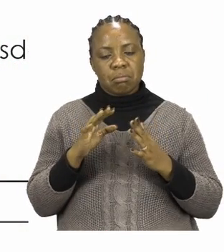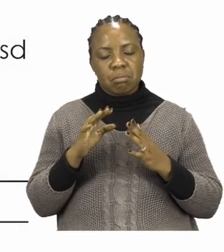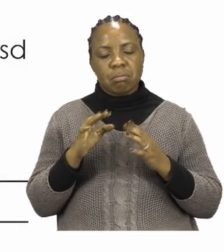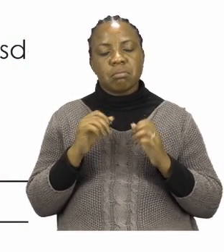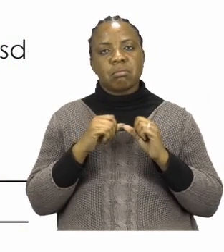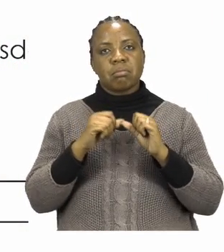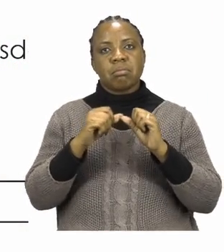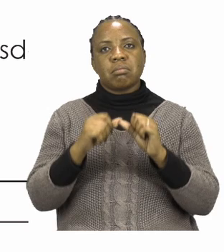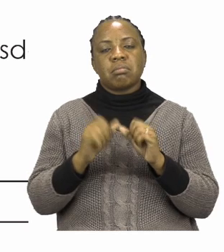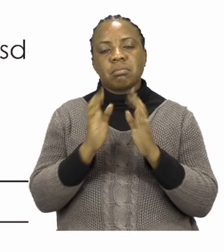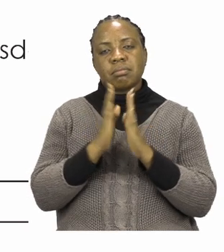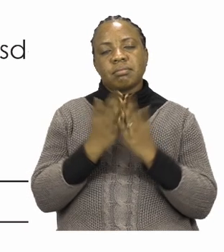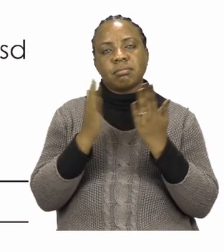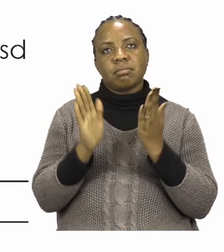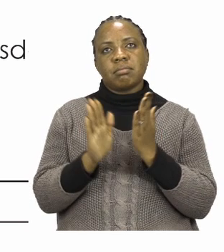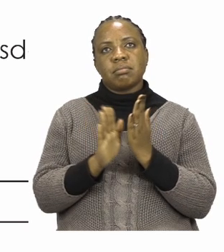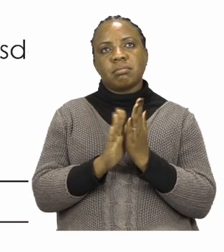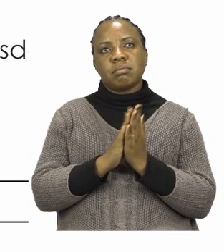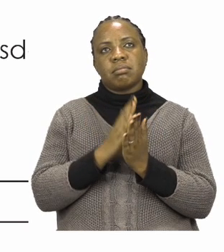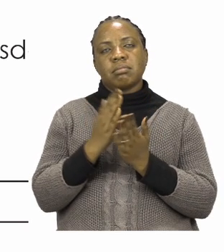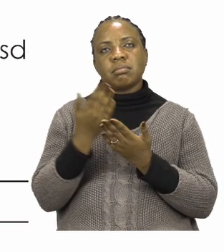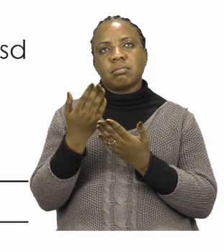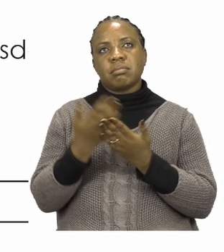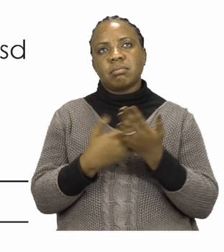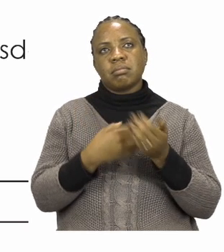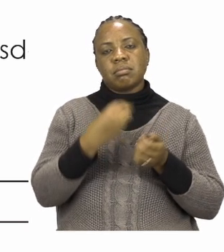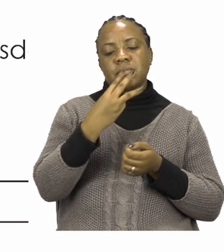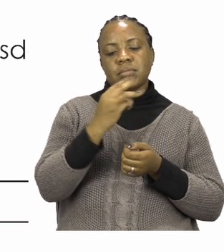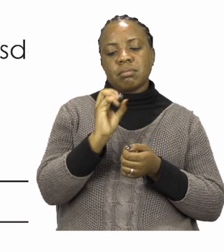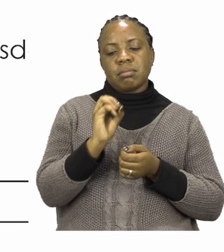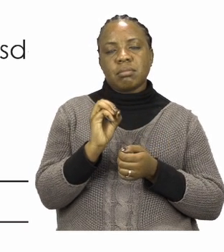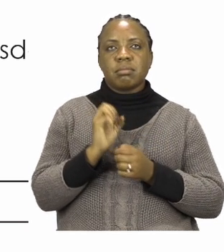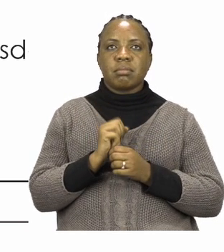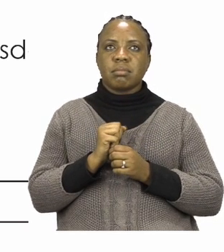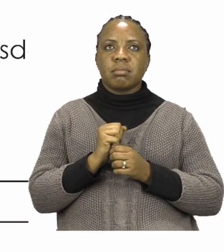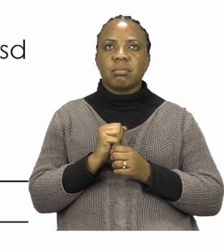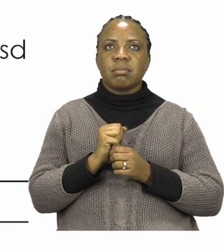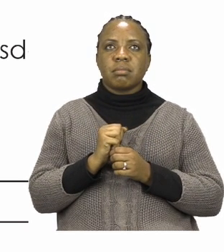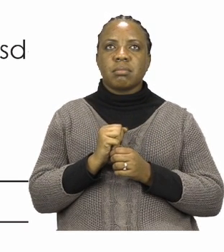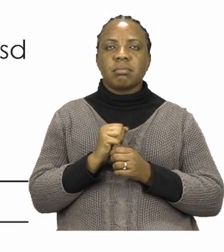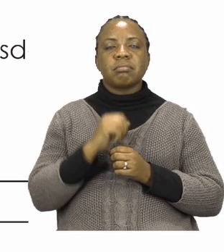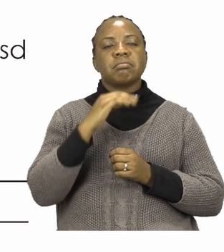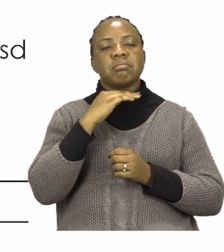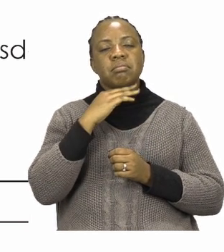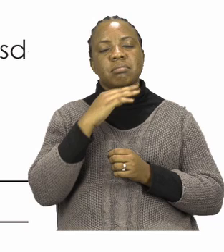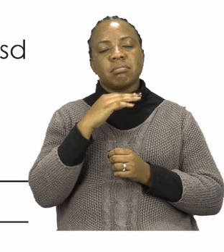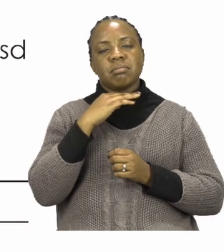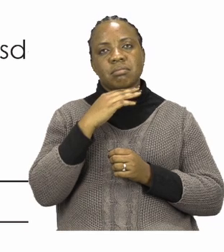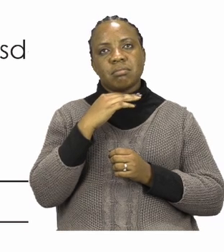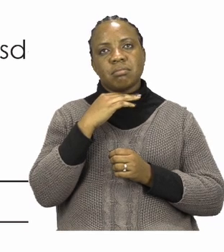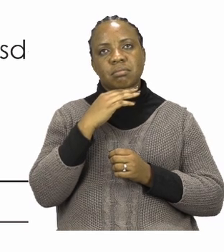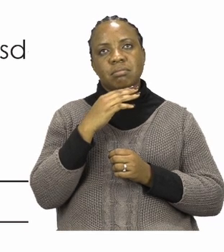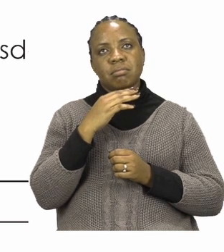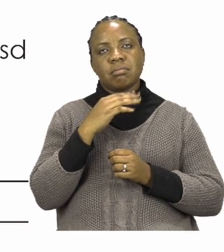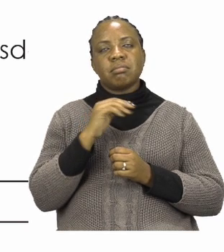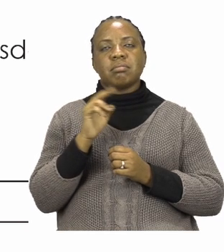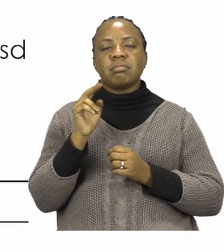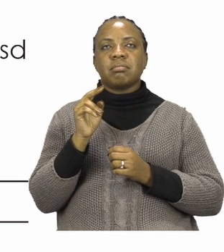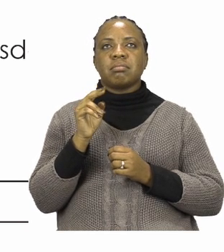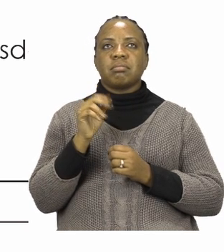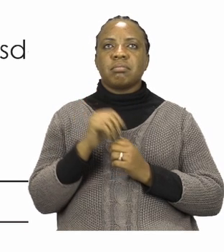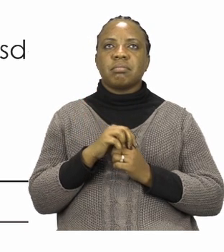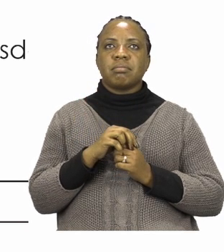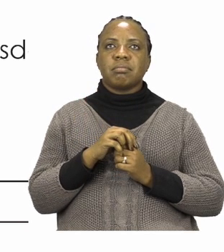page 30. On page 30, we have storytelling sums. Oh, I love them.